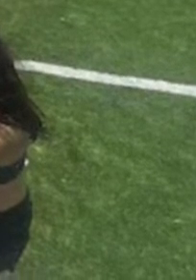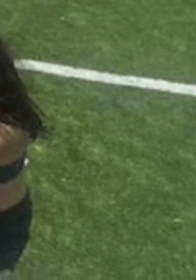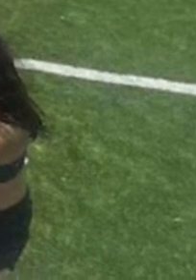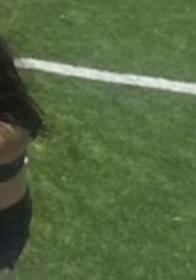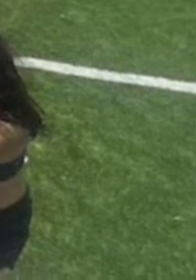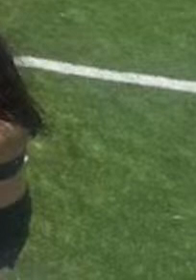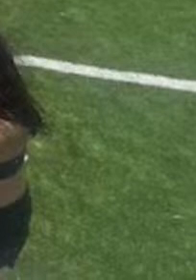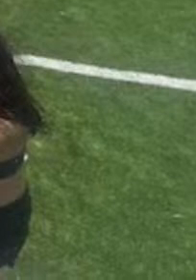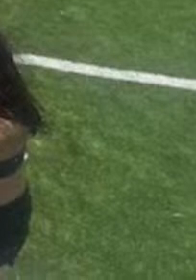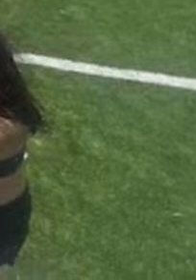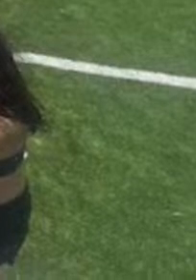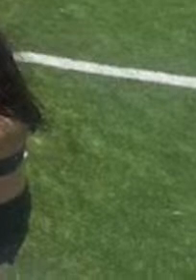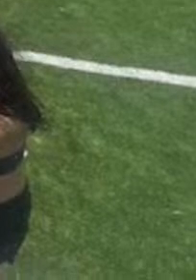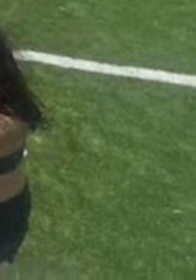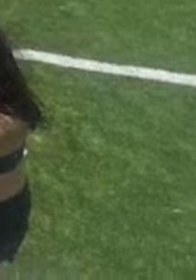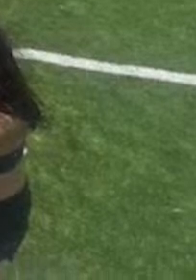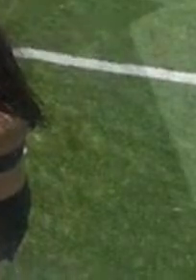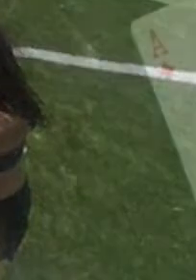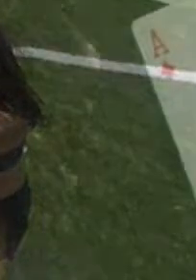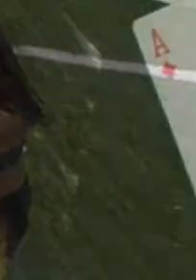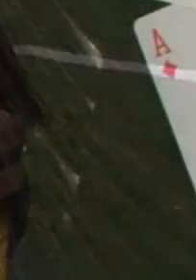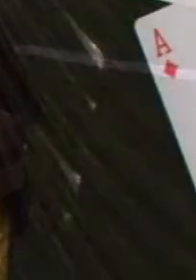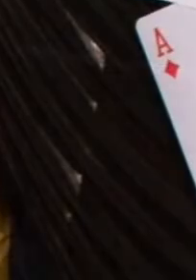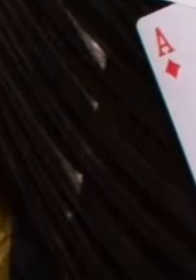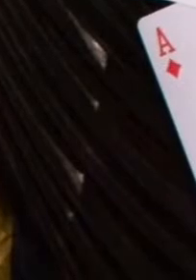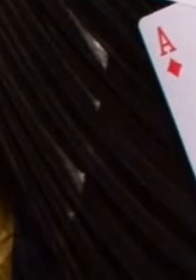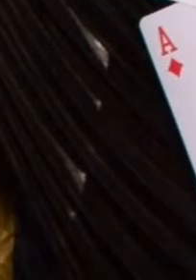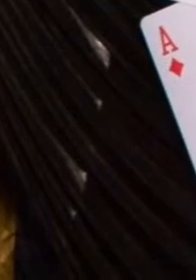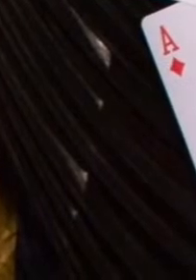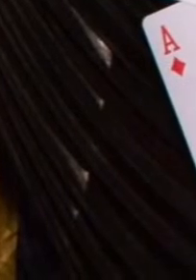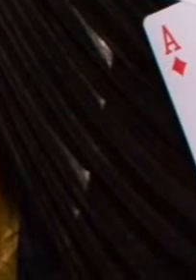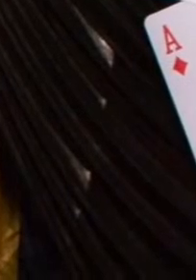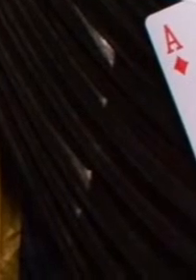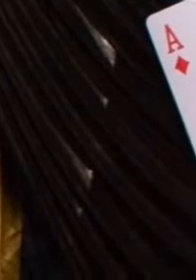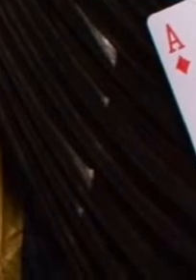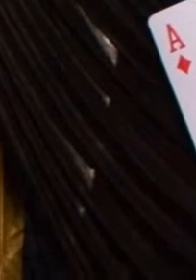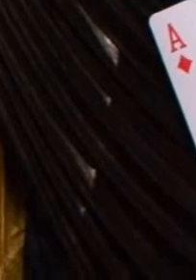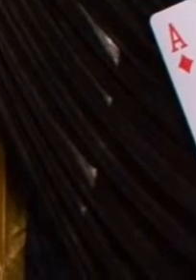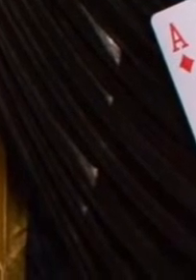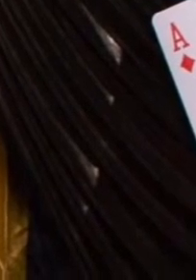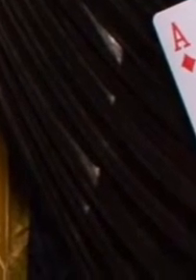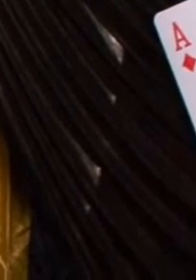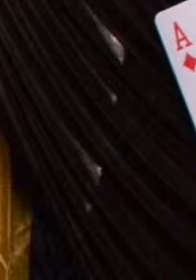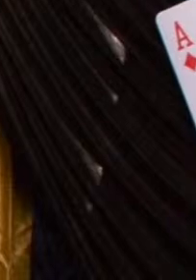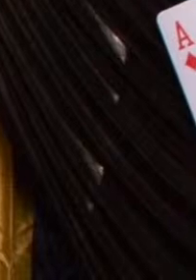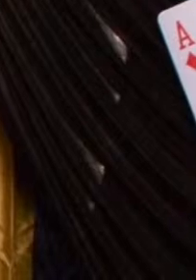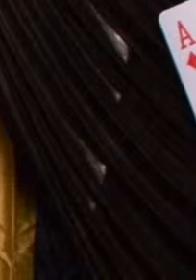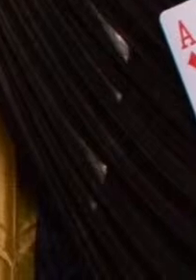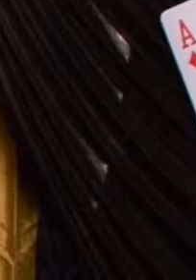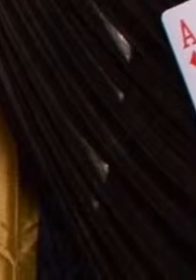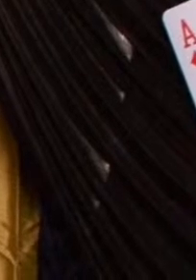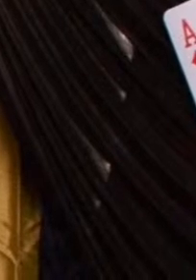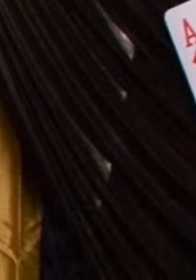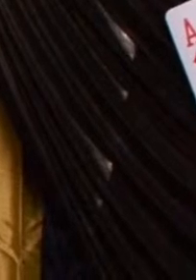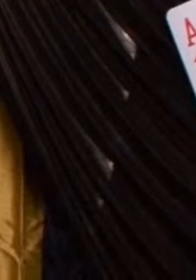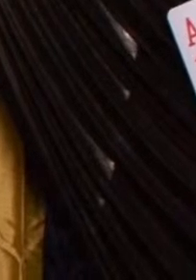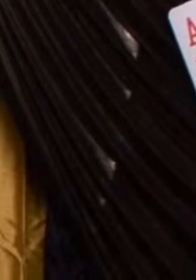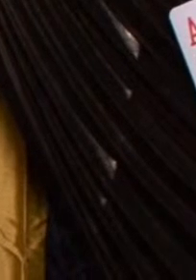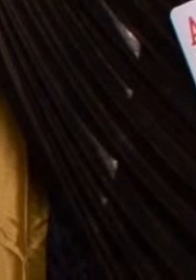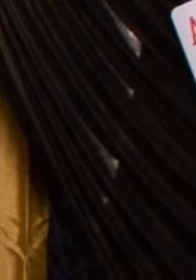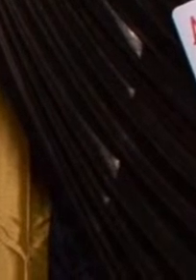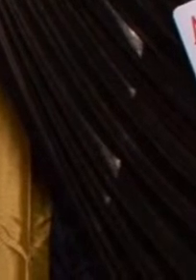what you got, oh, oh, till you. goes,